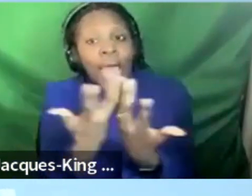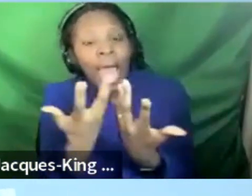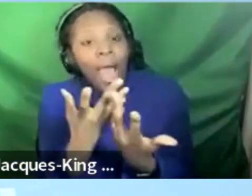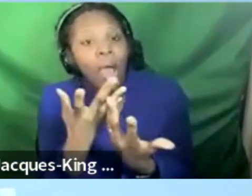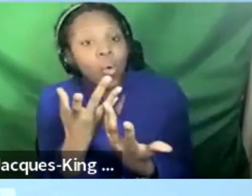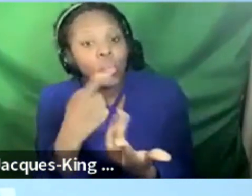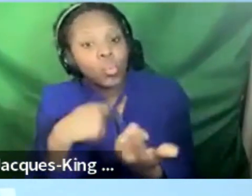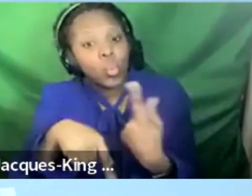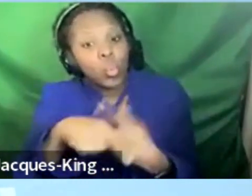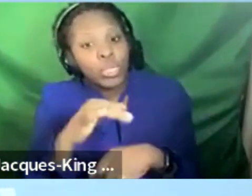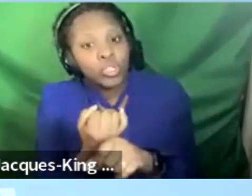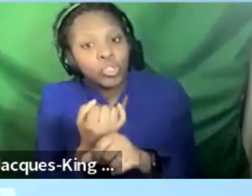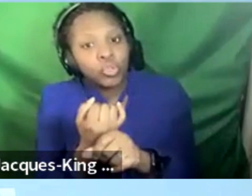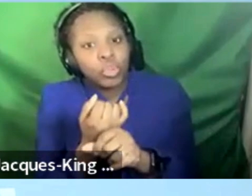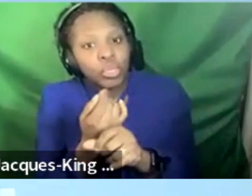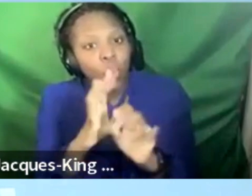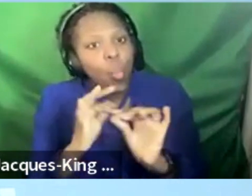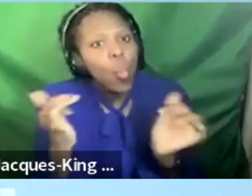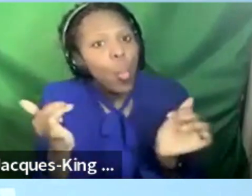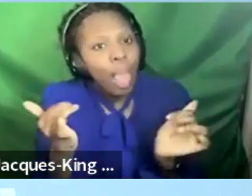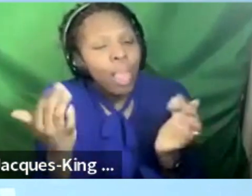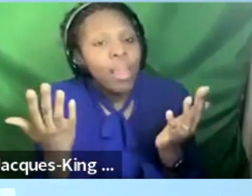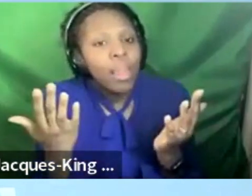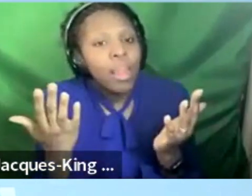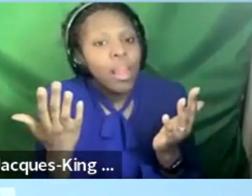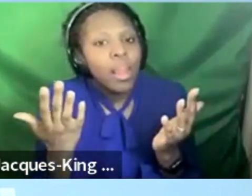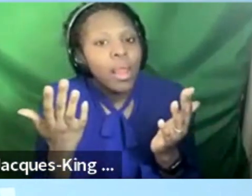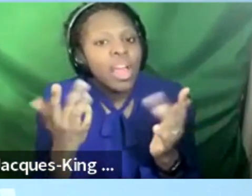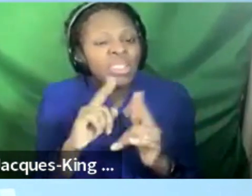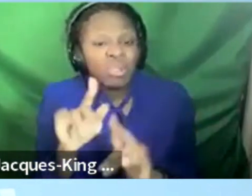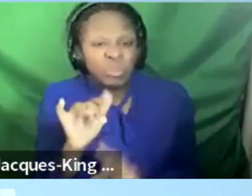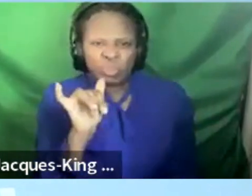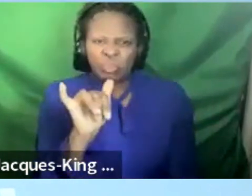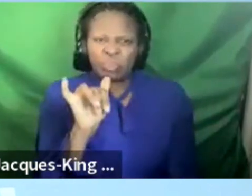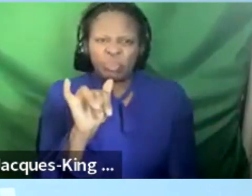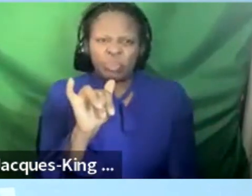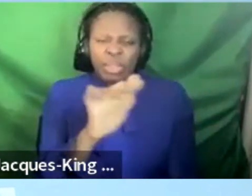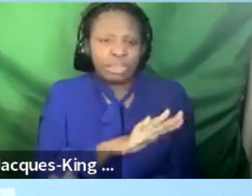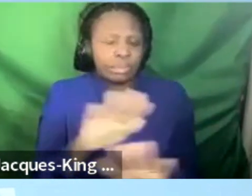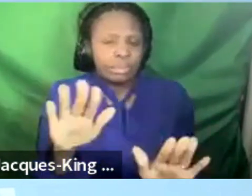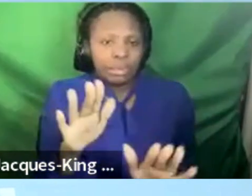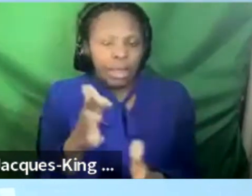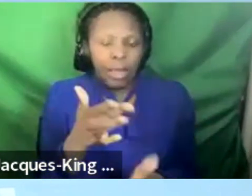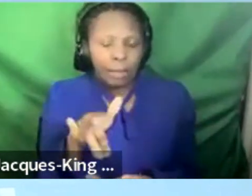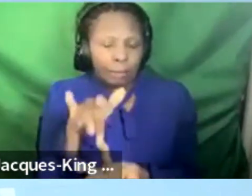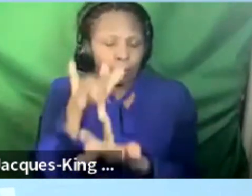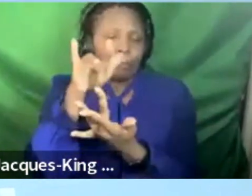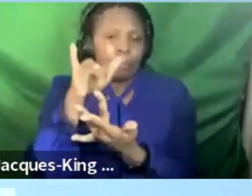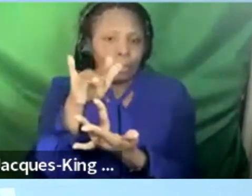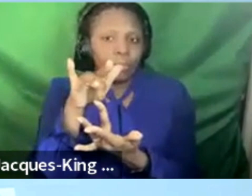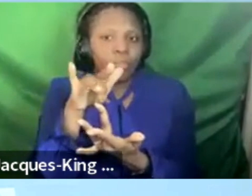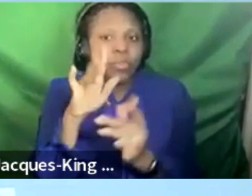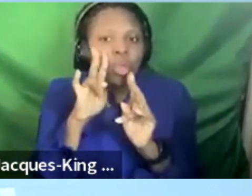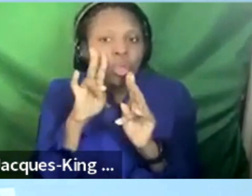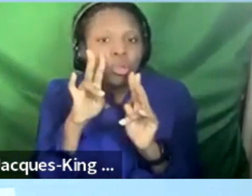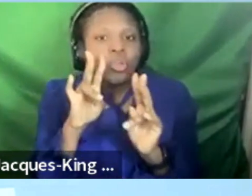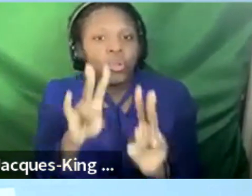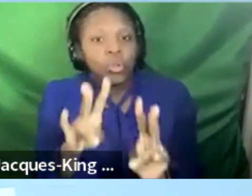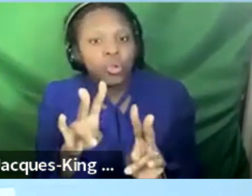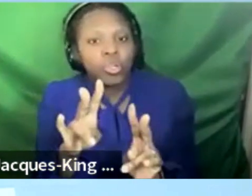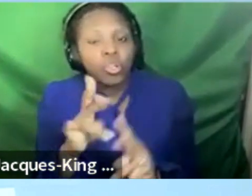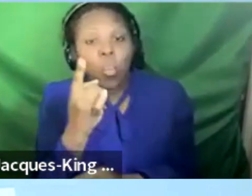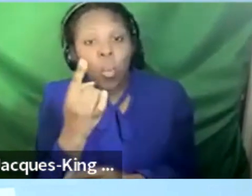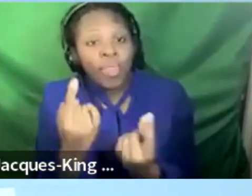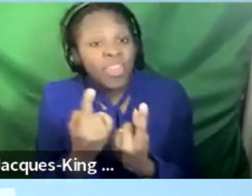this sincerely? And how are we going to do this truthfully? And how are we going to do this elegantly? Even if it's